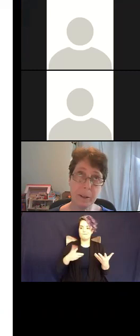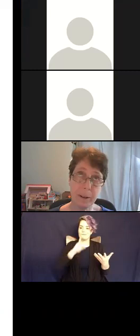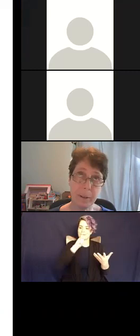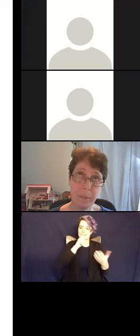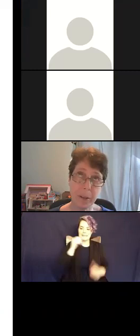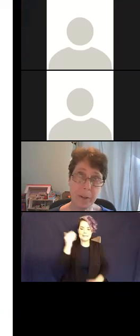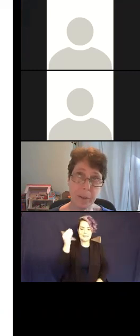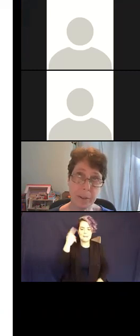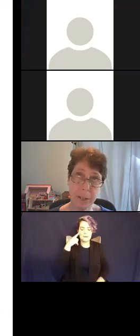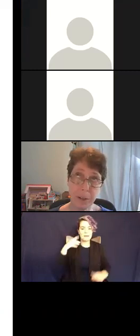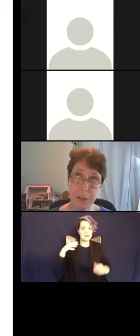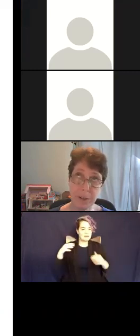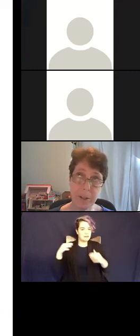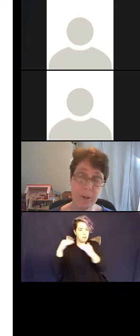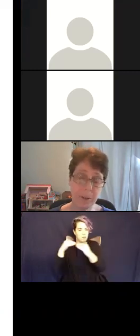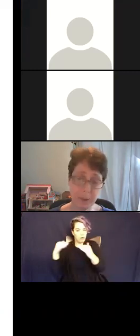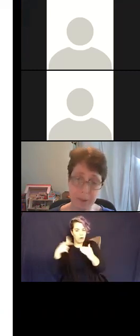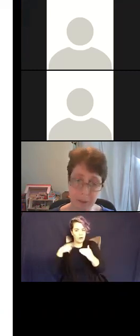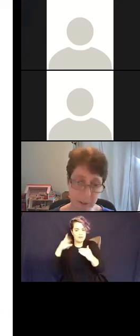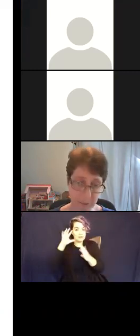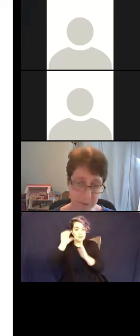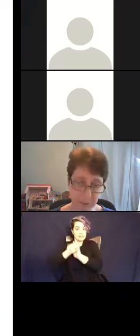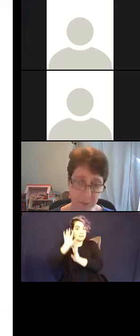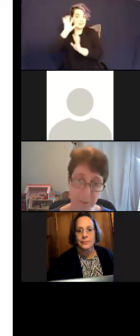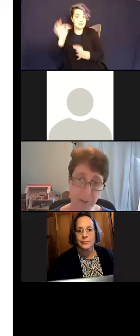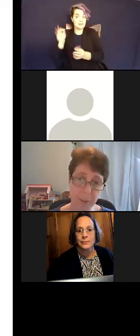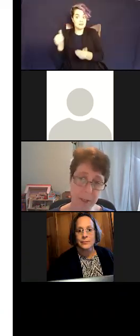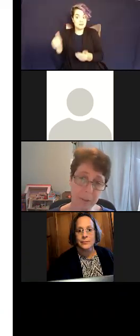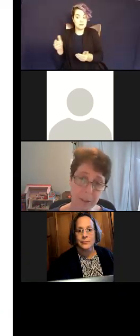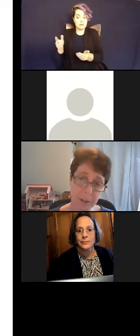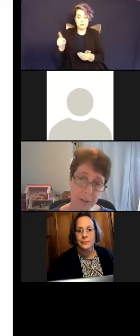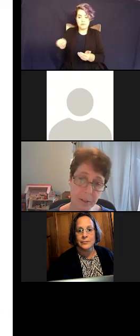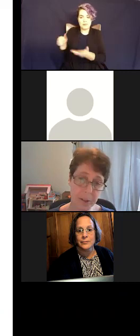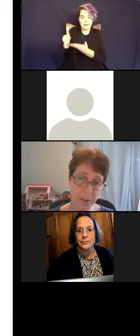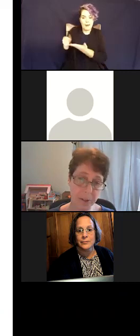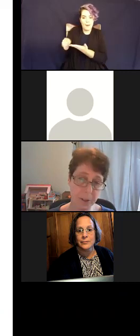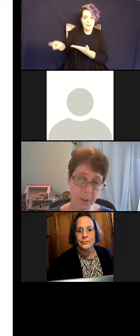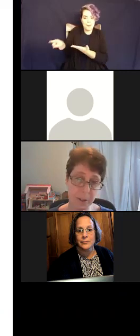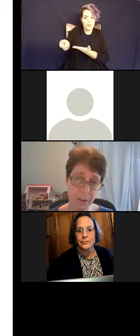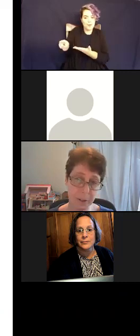for, if the state chooses to serve people coming out of institutions